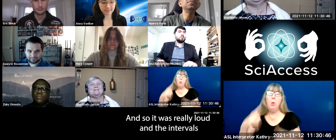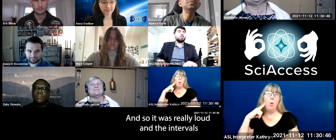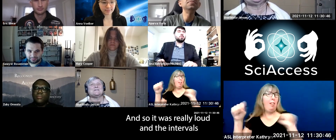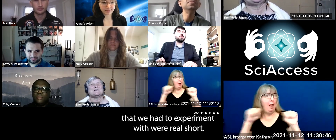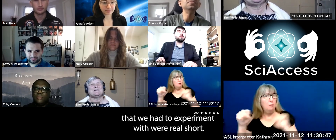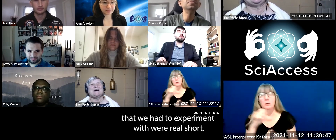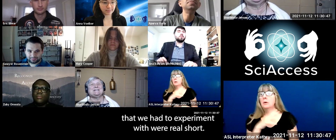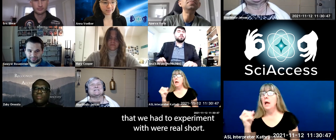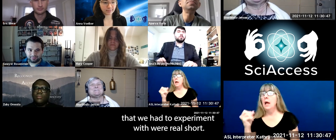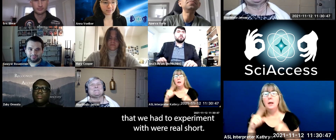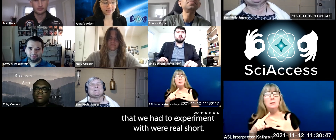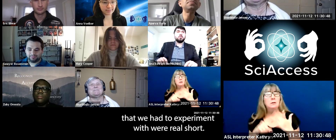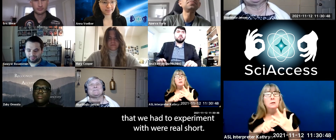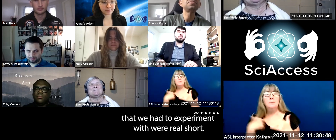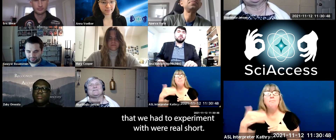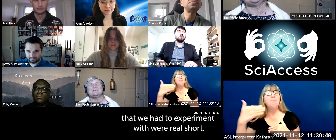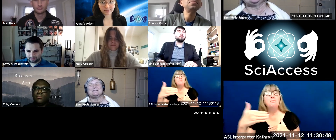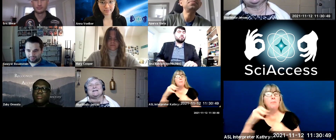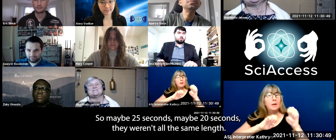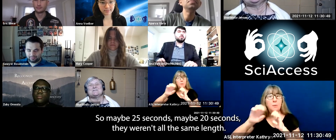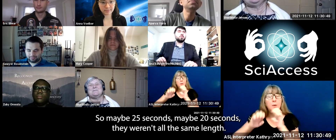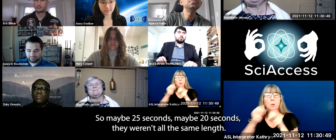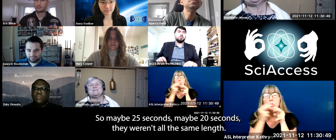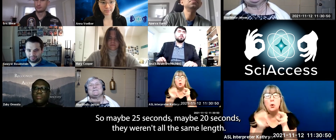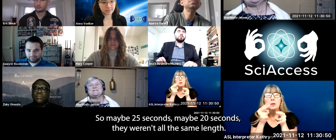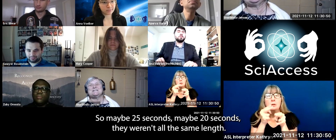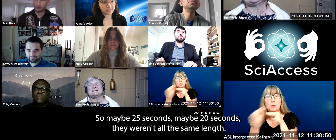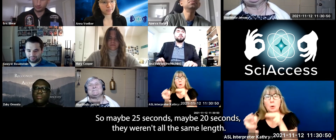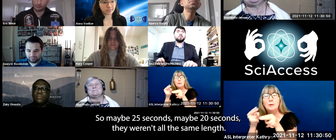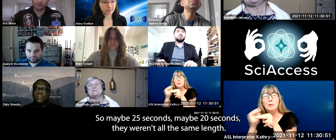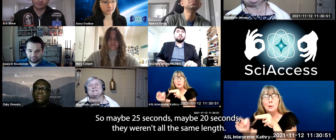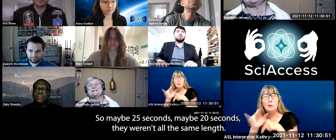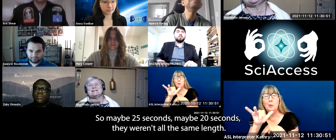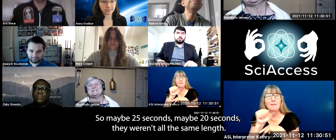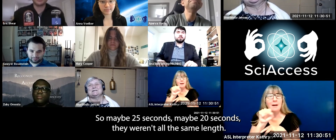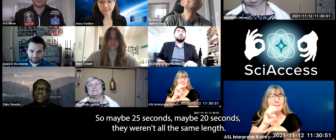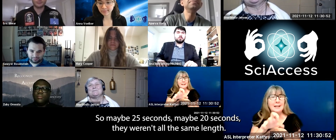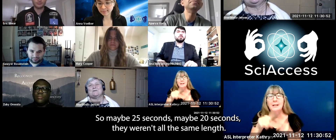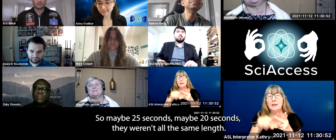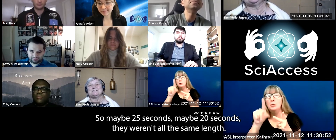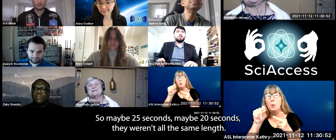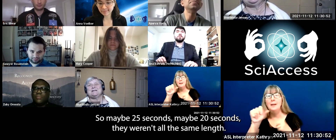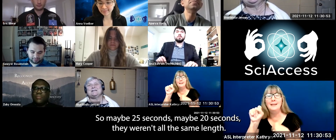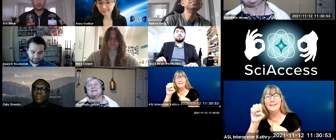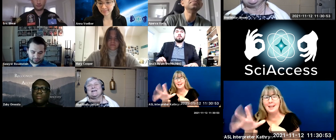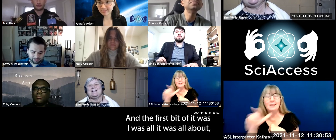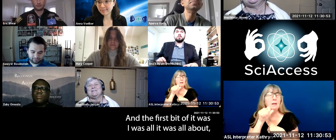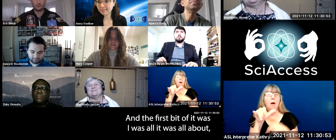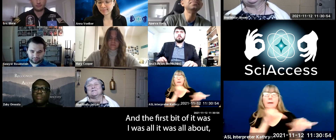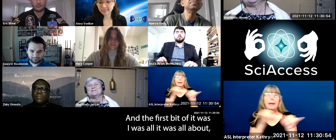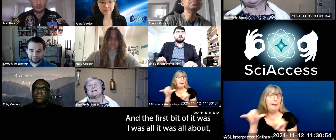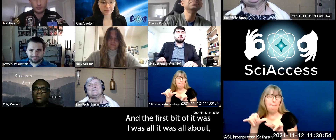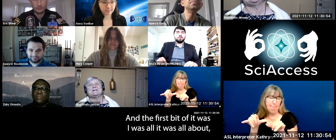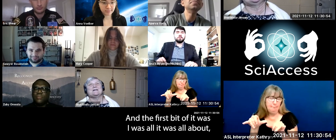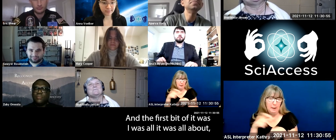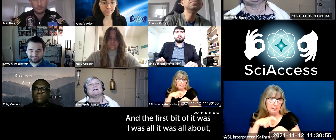the intervals that we had to experiment with were real short. So maybe 25 seconds, maybe 20 seconds. They weren't all the same length. And the